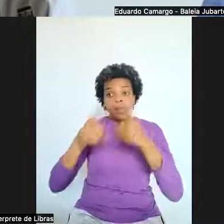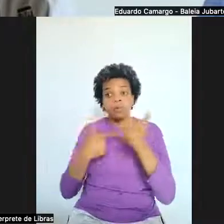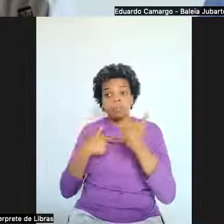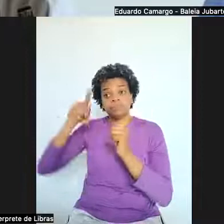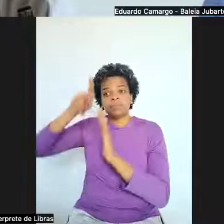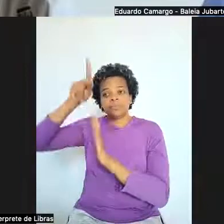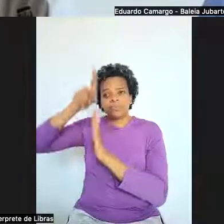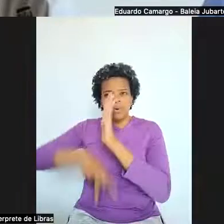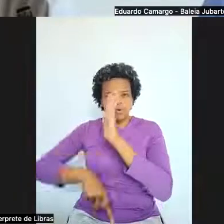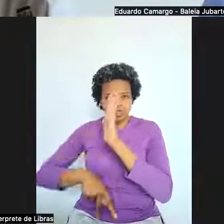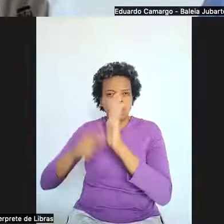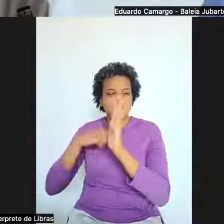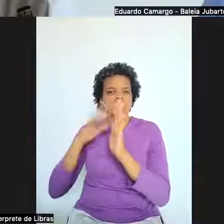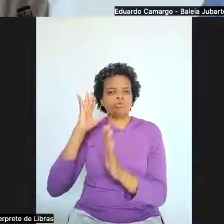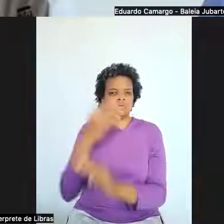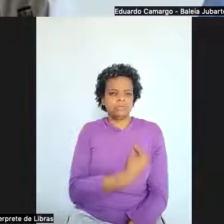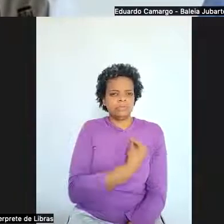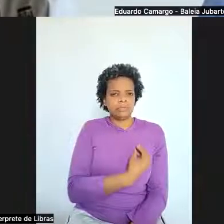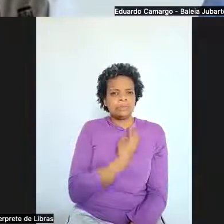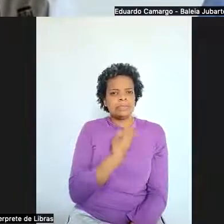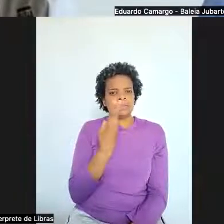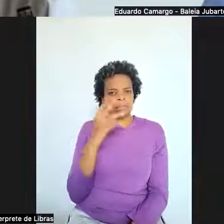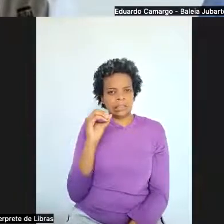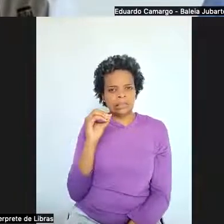the project,